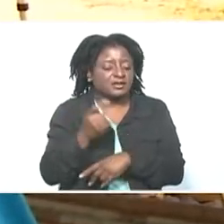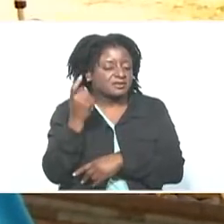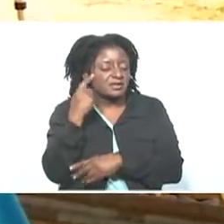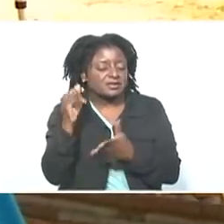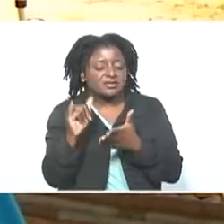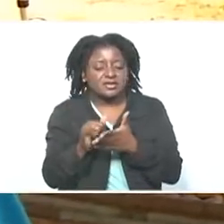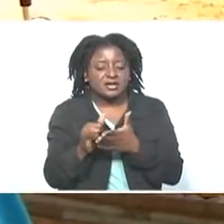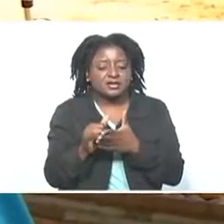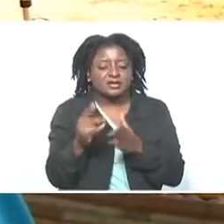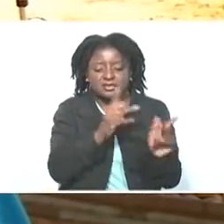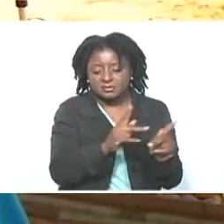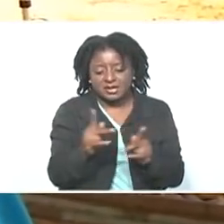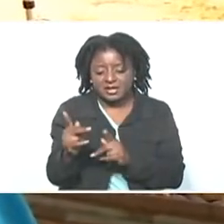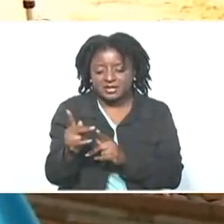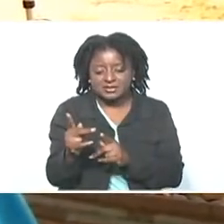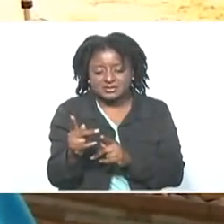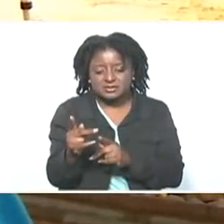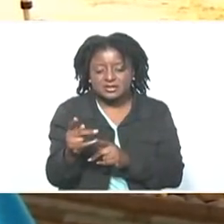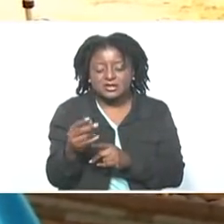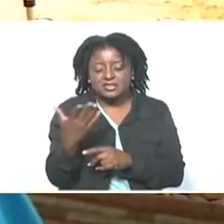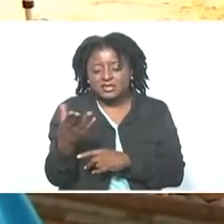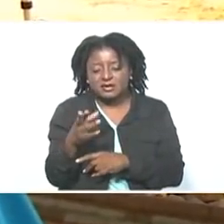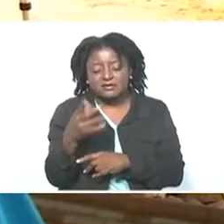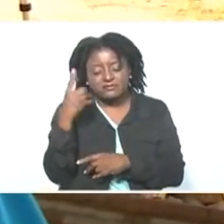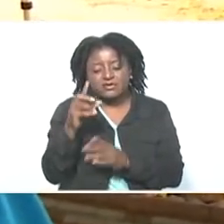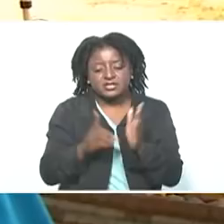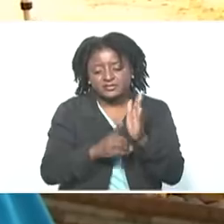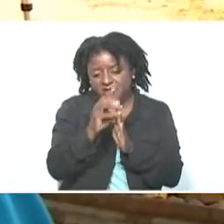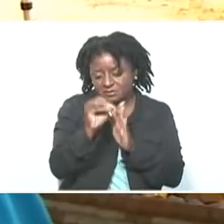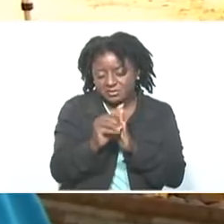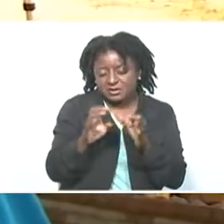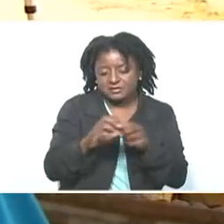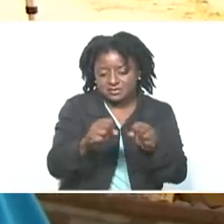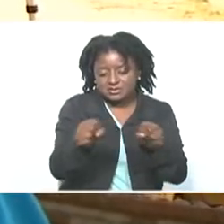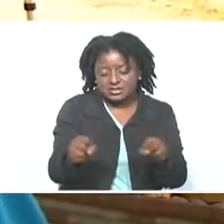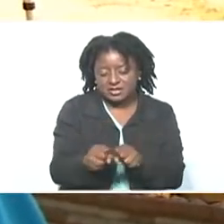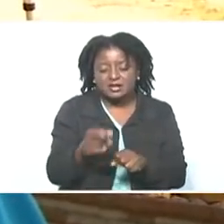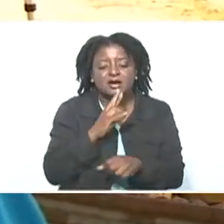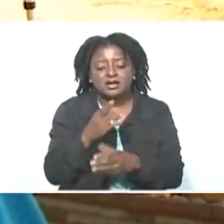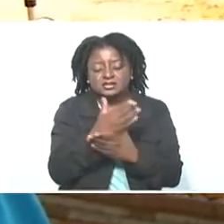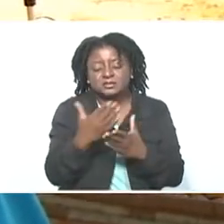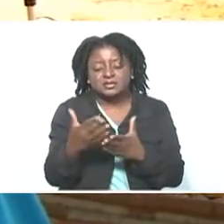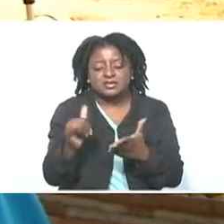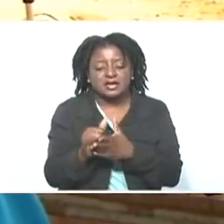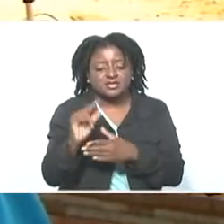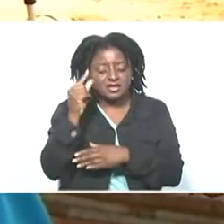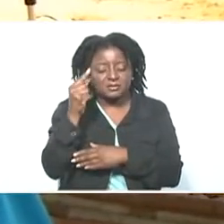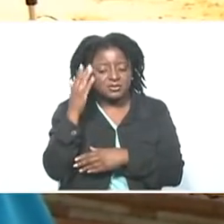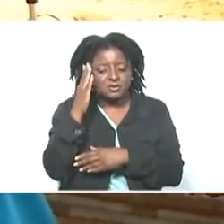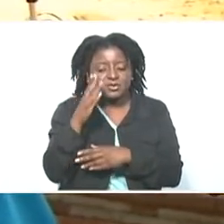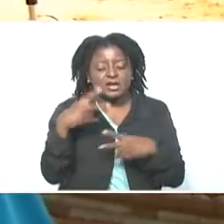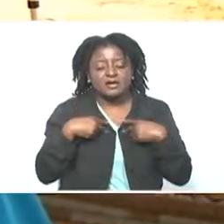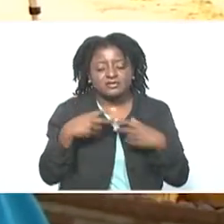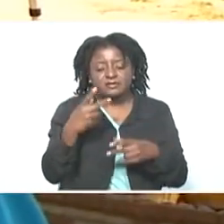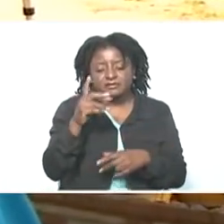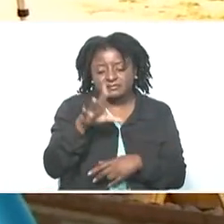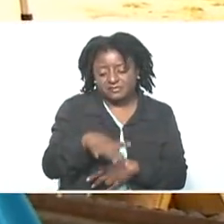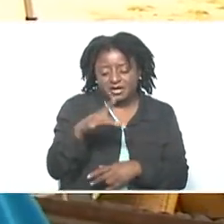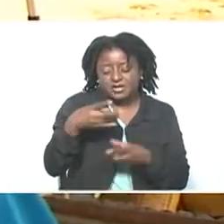the plans there for development of the site are certainly something that the government is going to have to find a way to